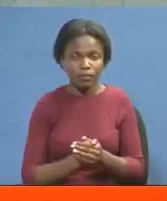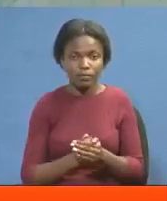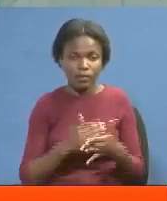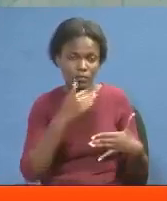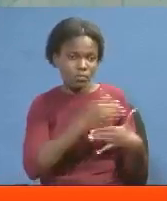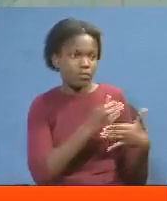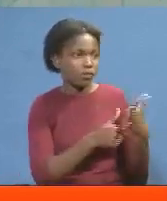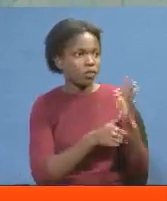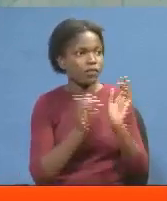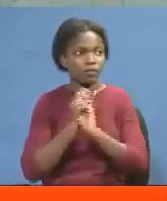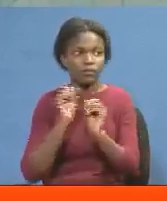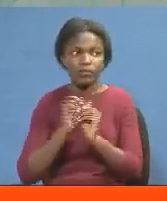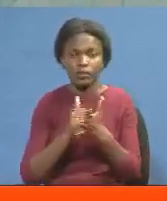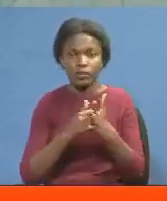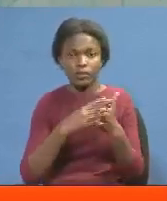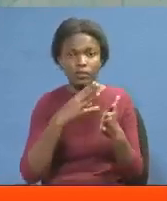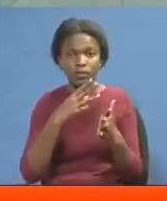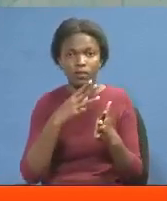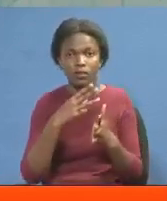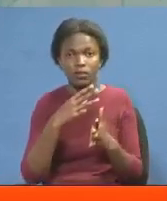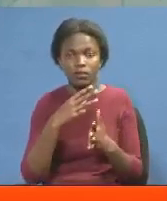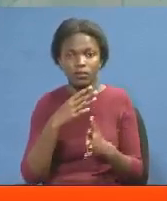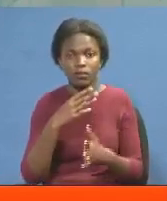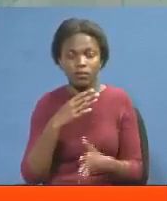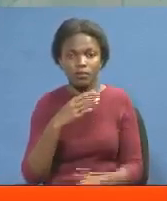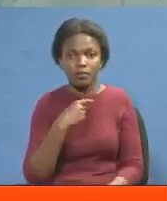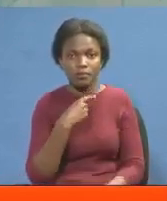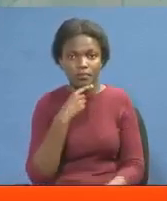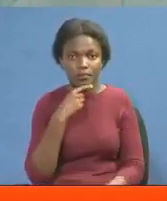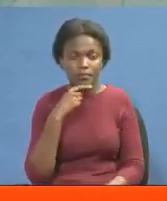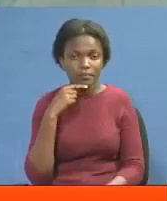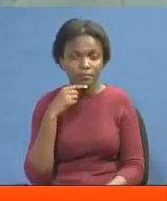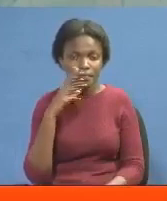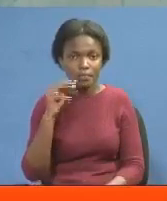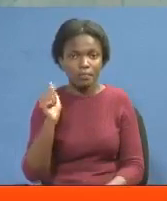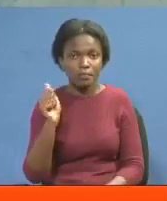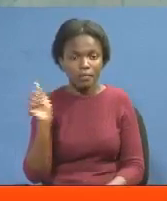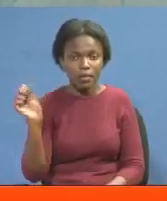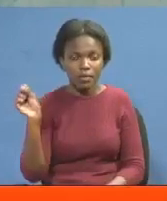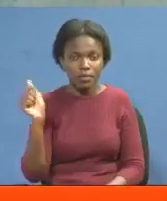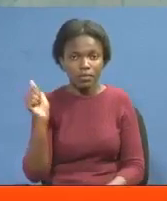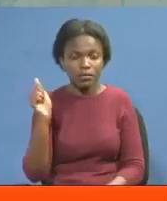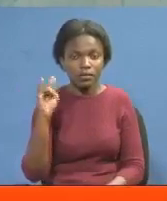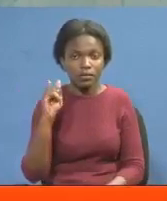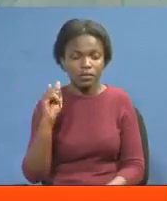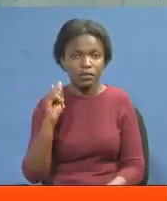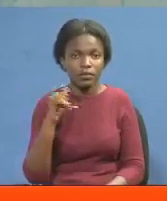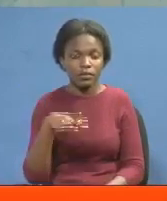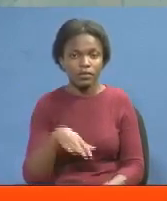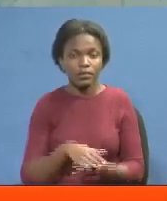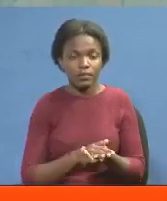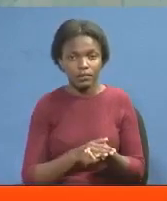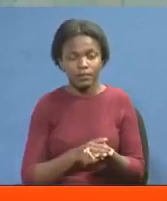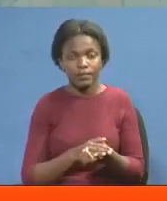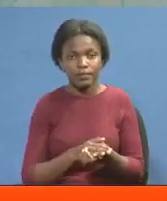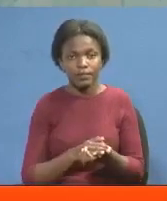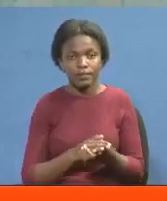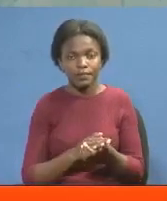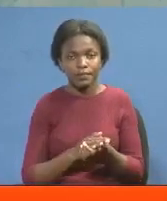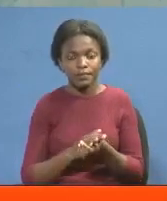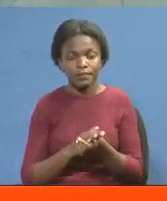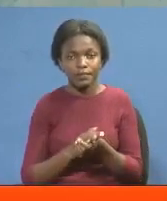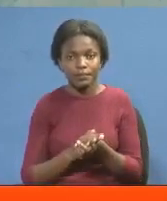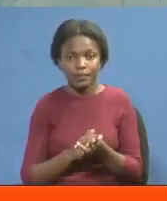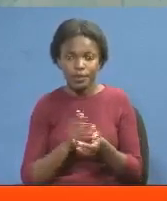border. The Maasai's in Kenya are the same Maasai's in Tanzania. The wild beasts crossing from Kenya are the same ones that comes to